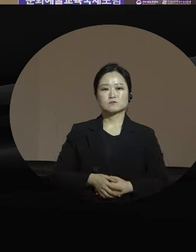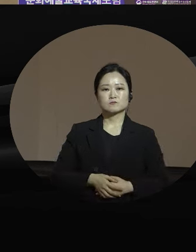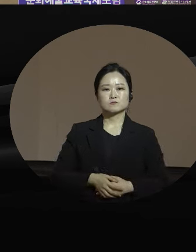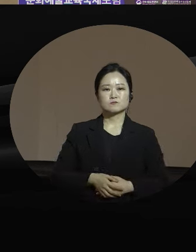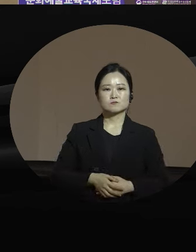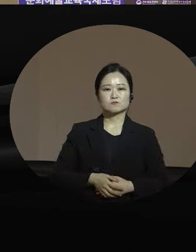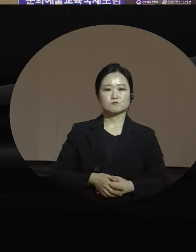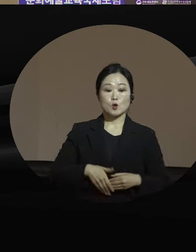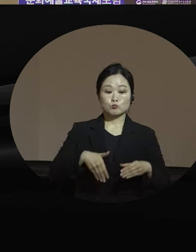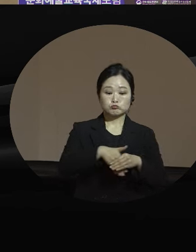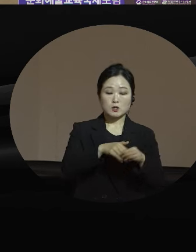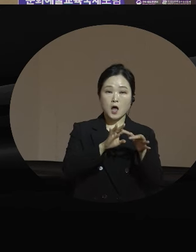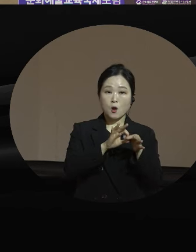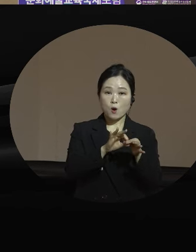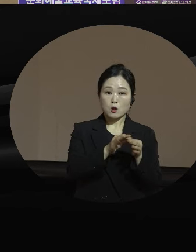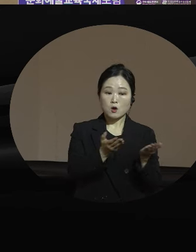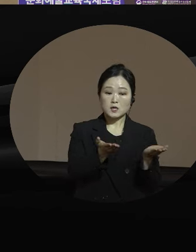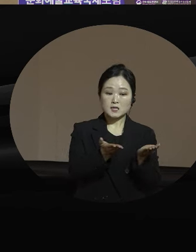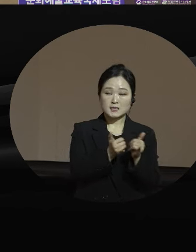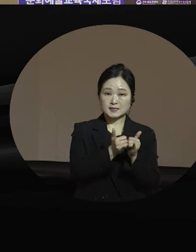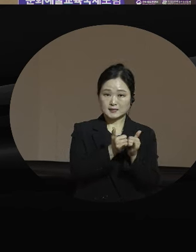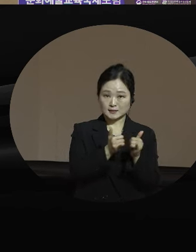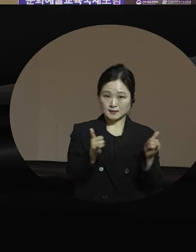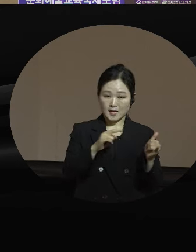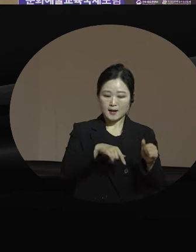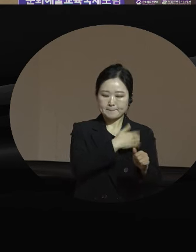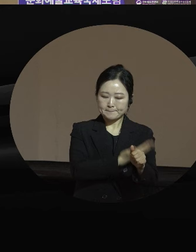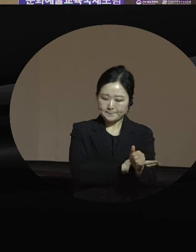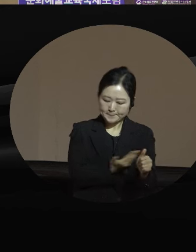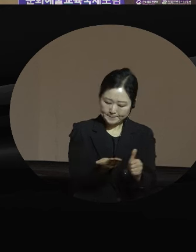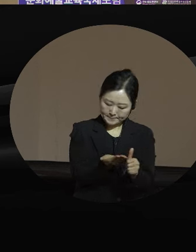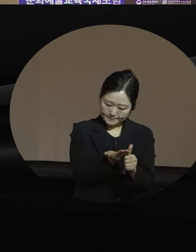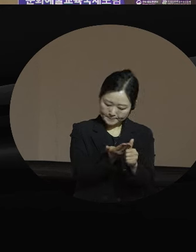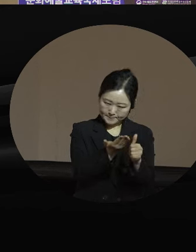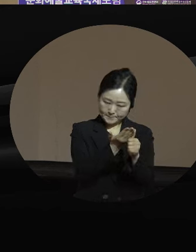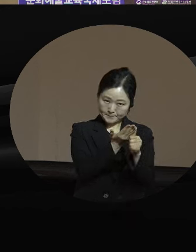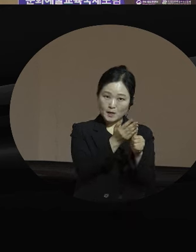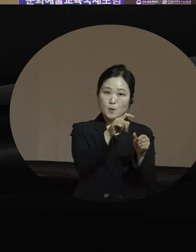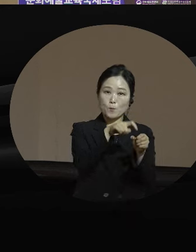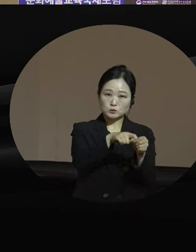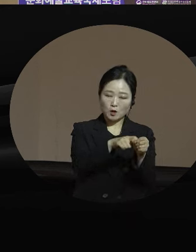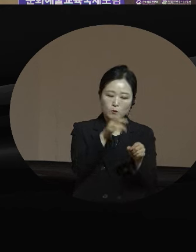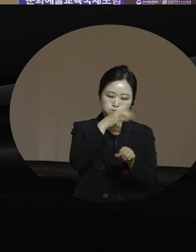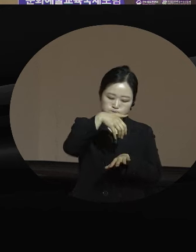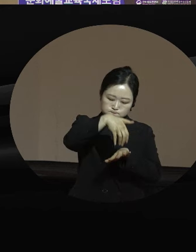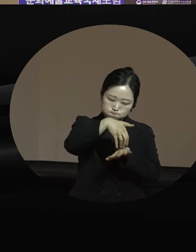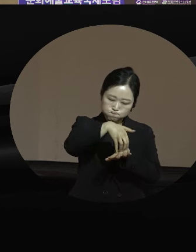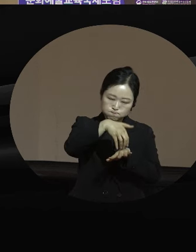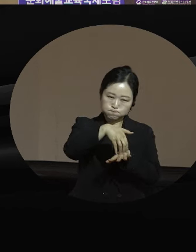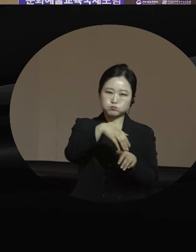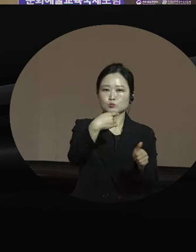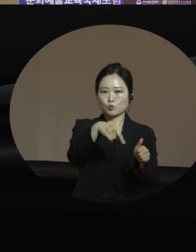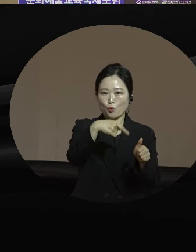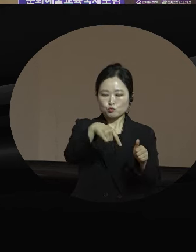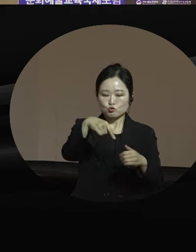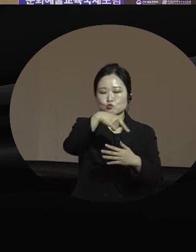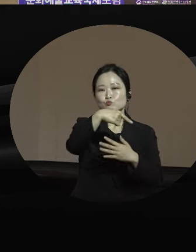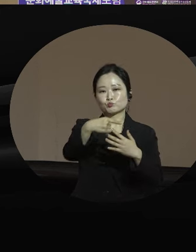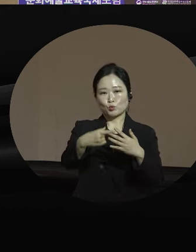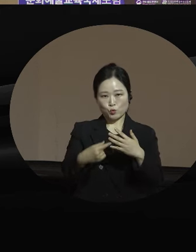artists' performances for the public and exhibitions of cultural producers to improve access to cultural